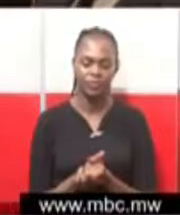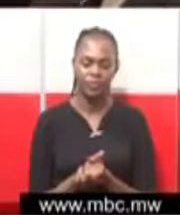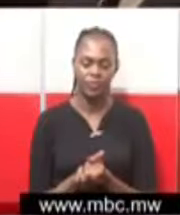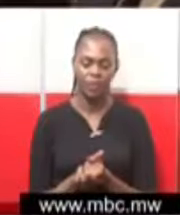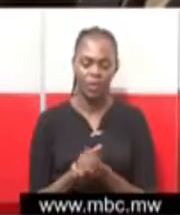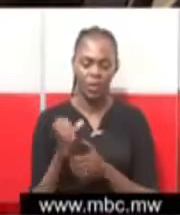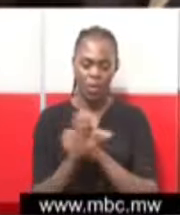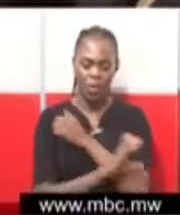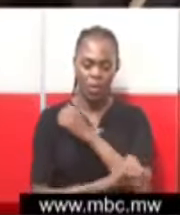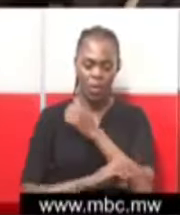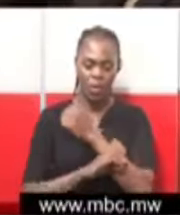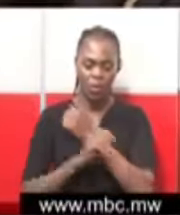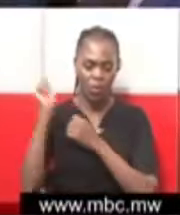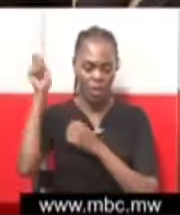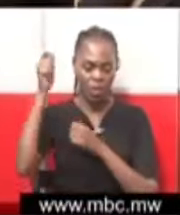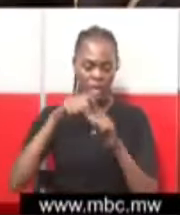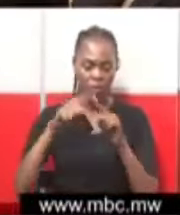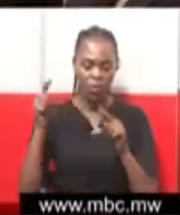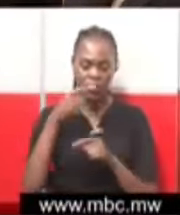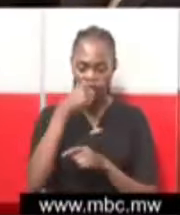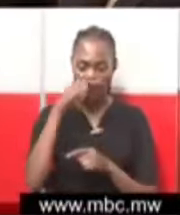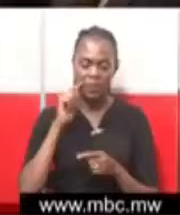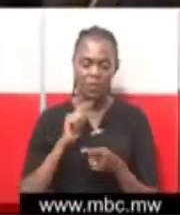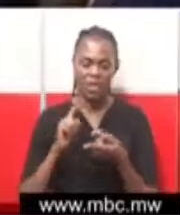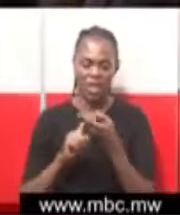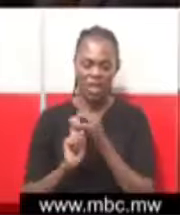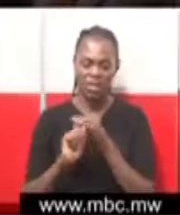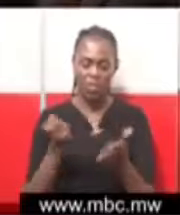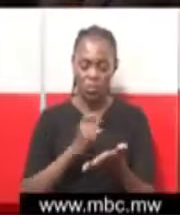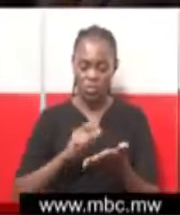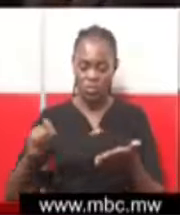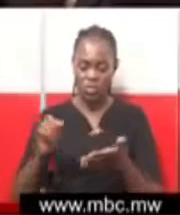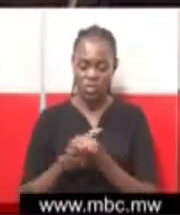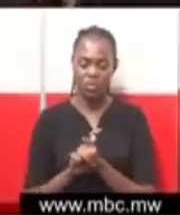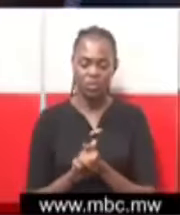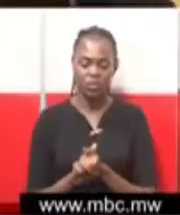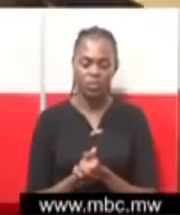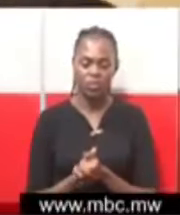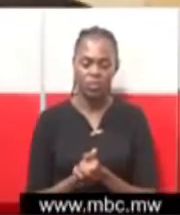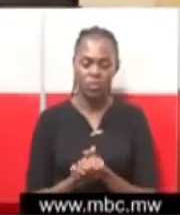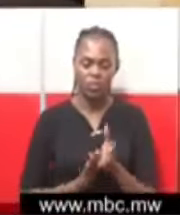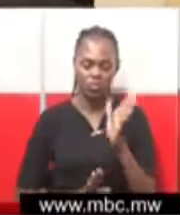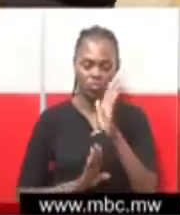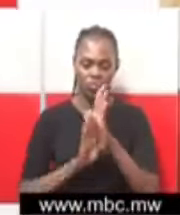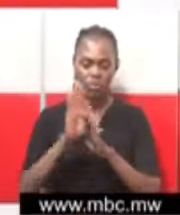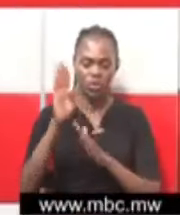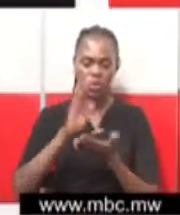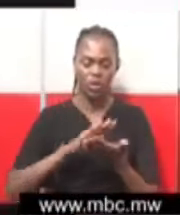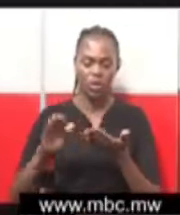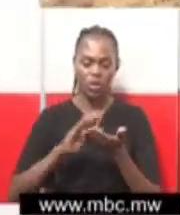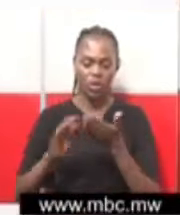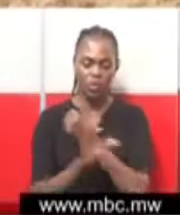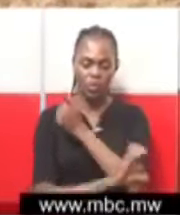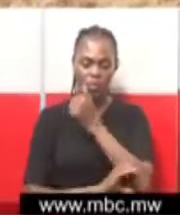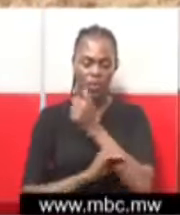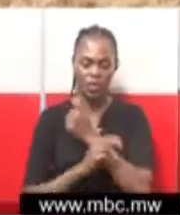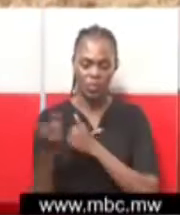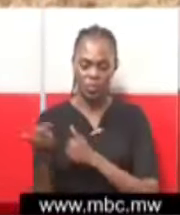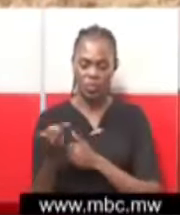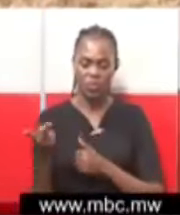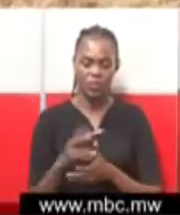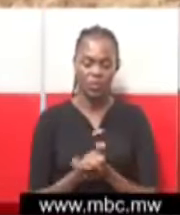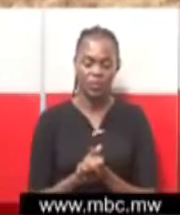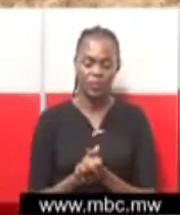Malawi and Mozambique signed several agreements that will enhance cooperation and boost economic activities between the two countries. The